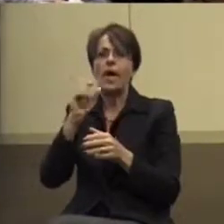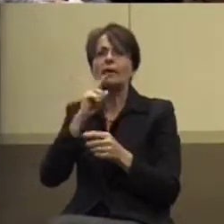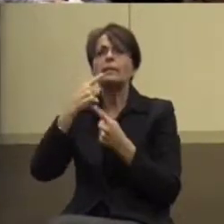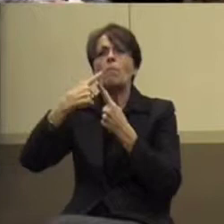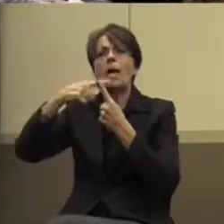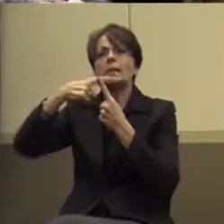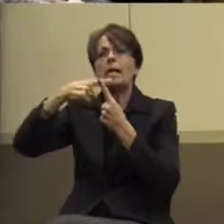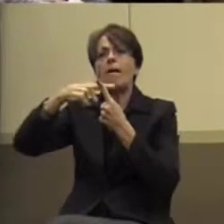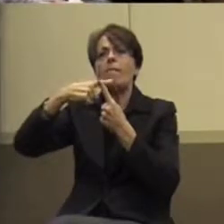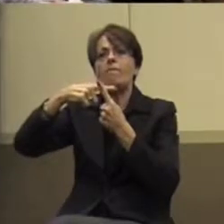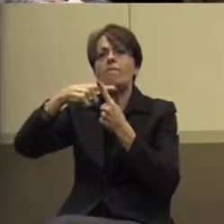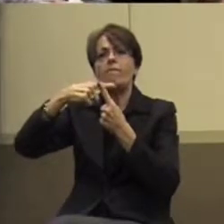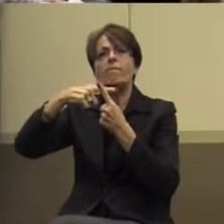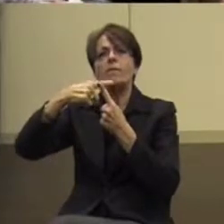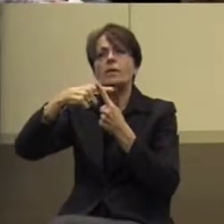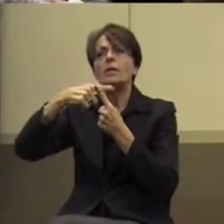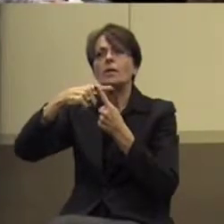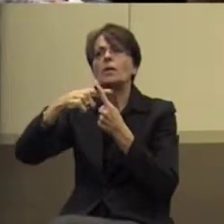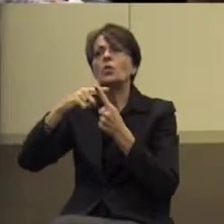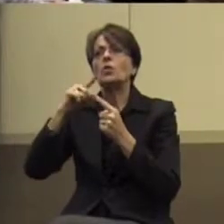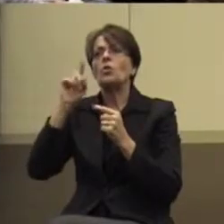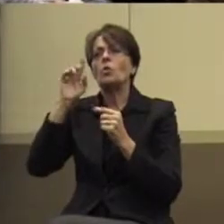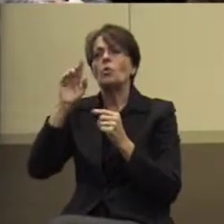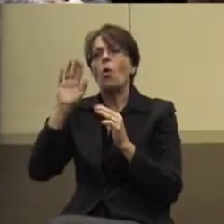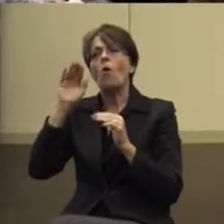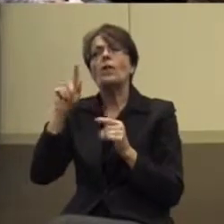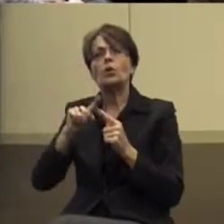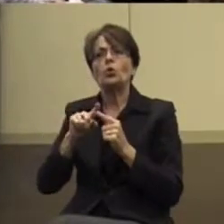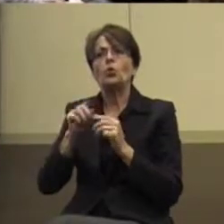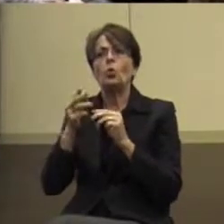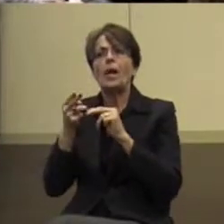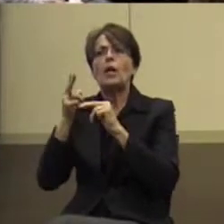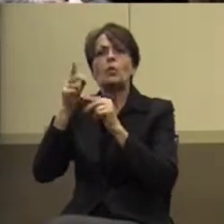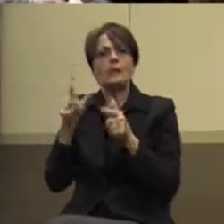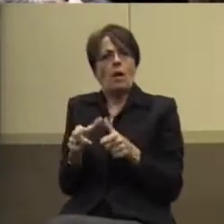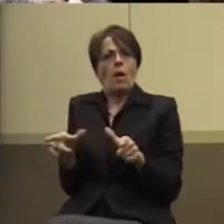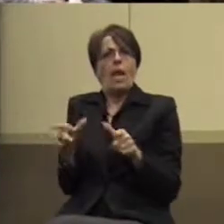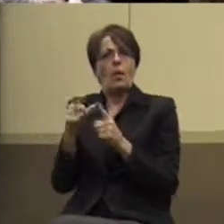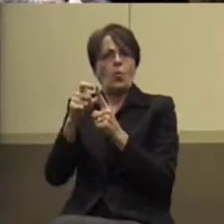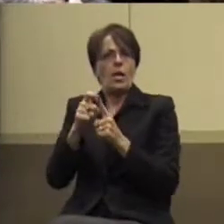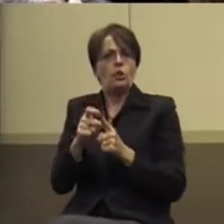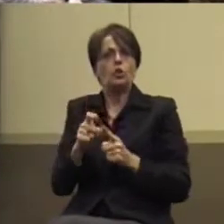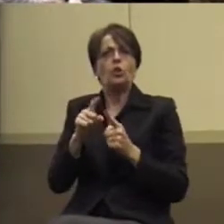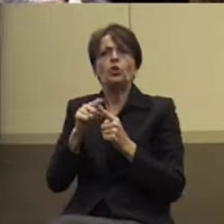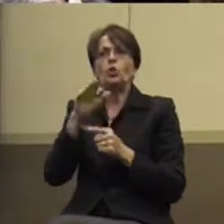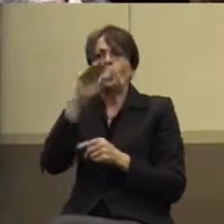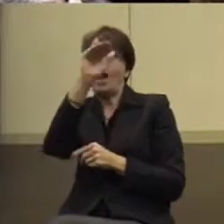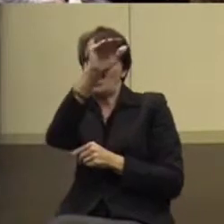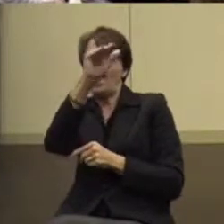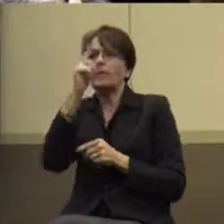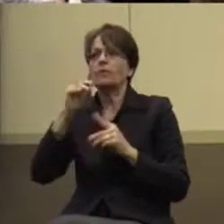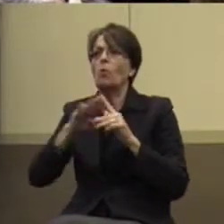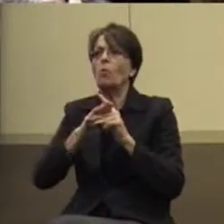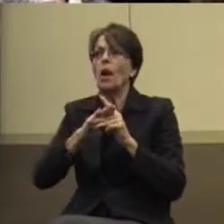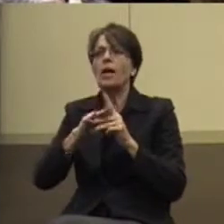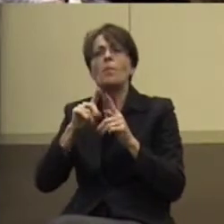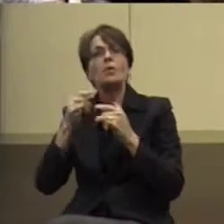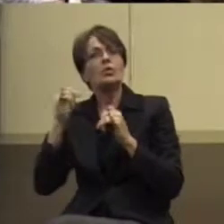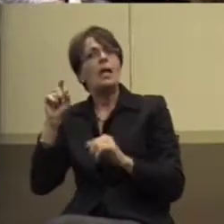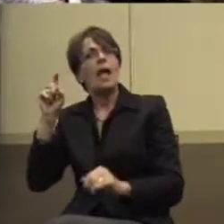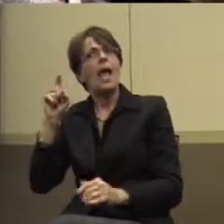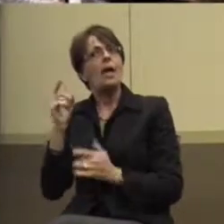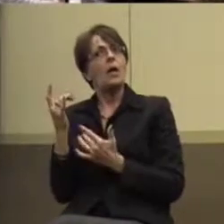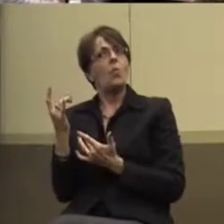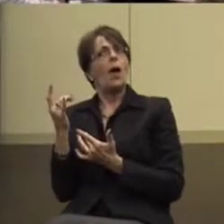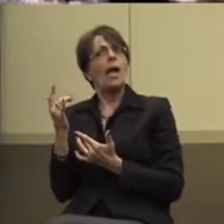thing. To hopefully to increase that, the language to ask for the break. But then she also still needed to hold. You know,